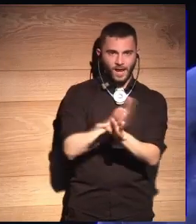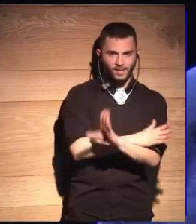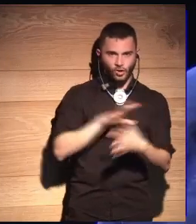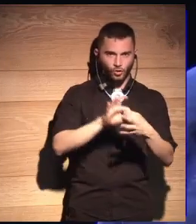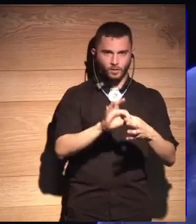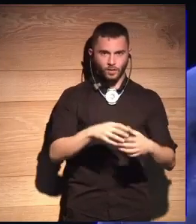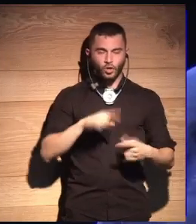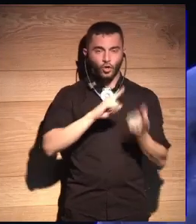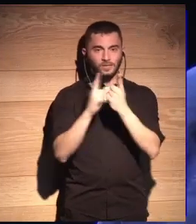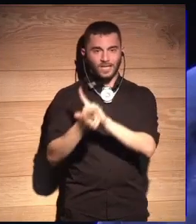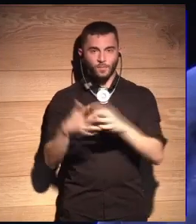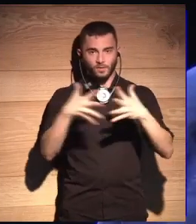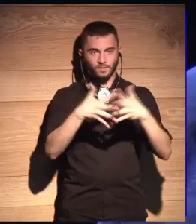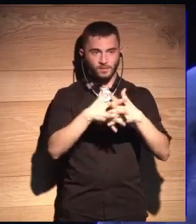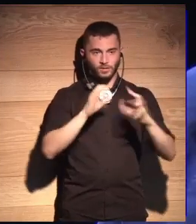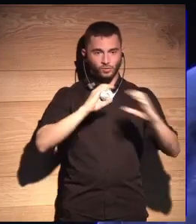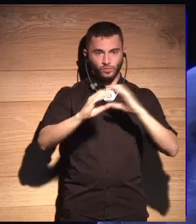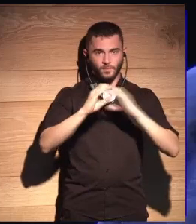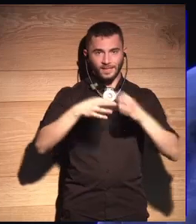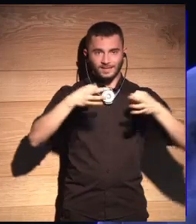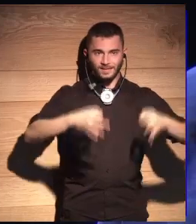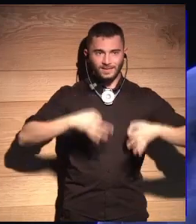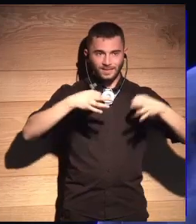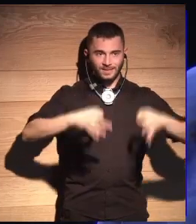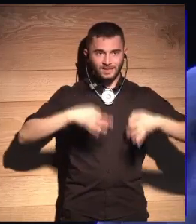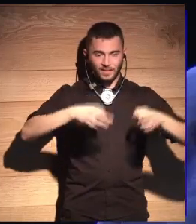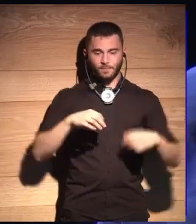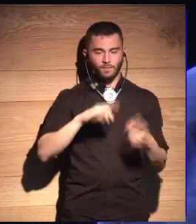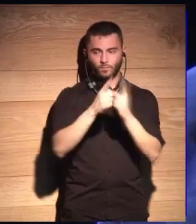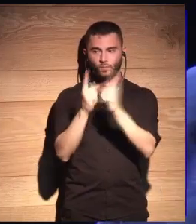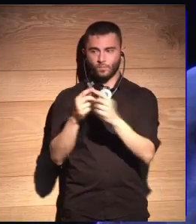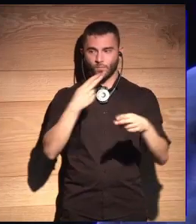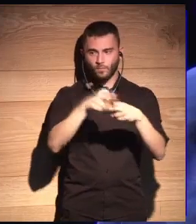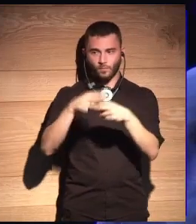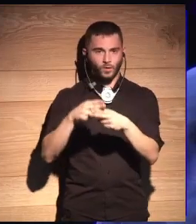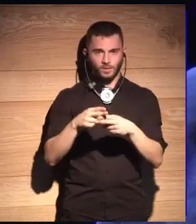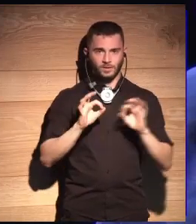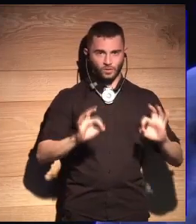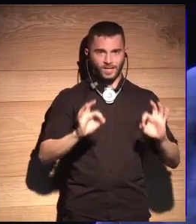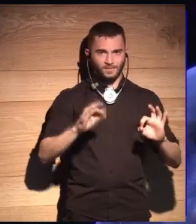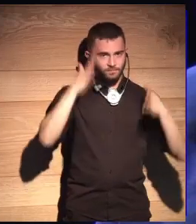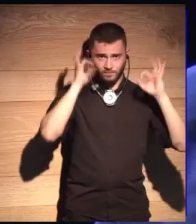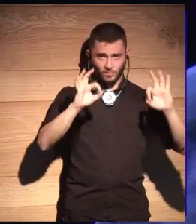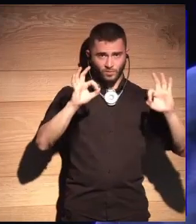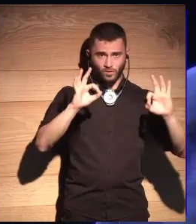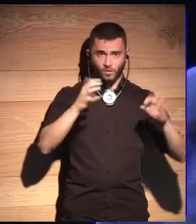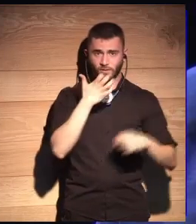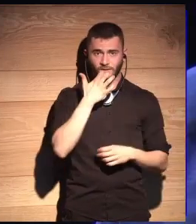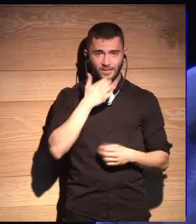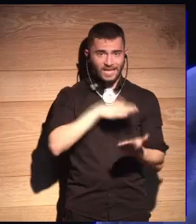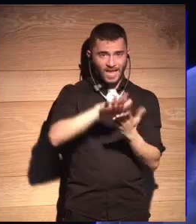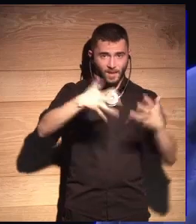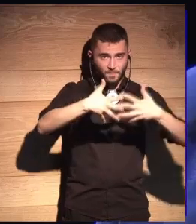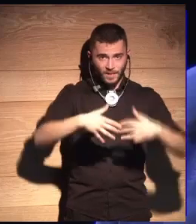the prior reflection, the changes in communication infrastructures always entail big political changes. That